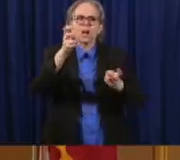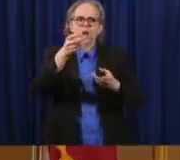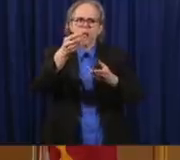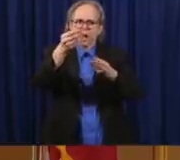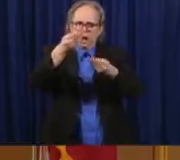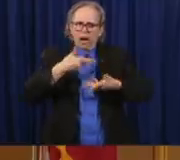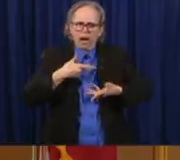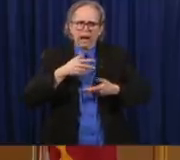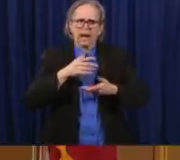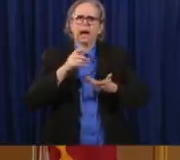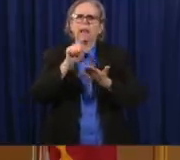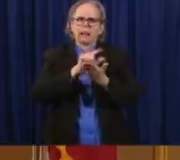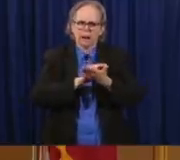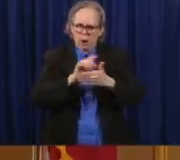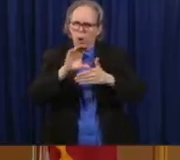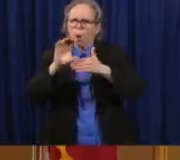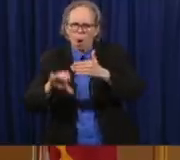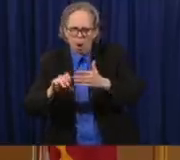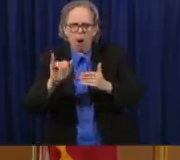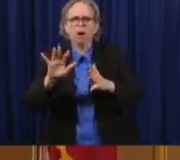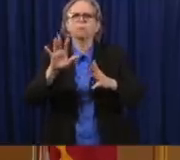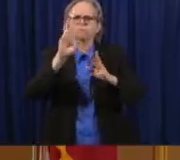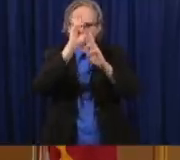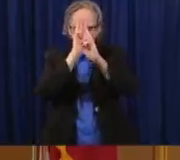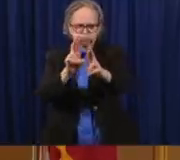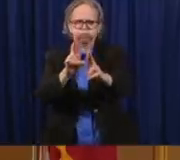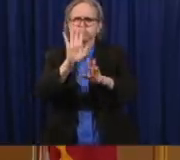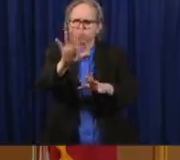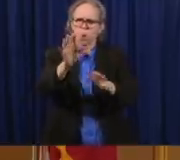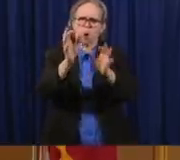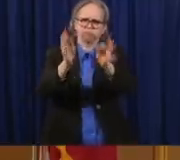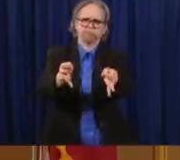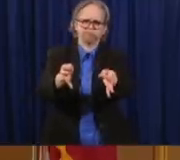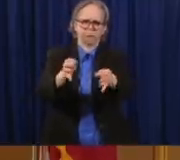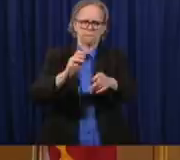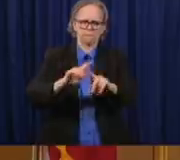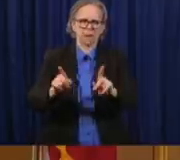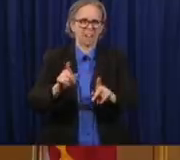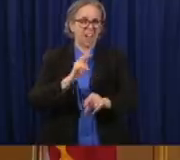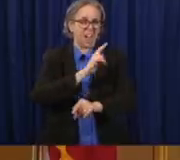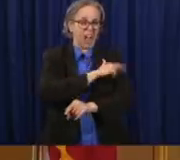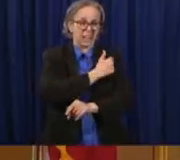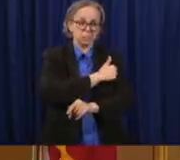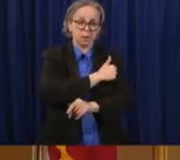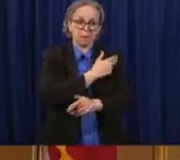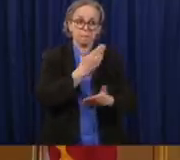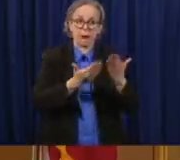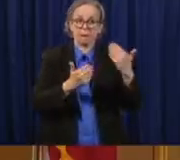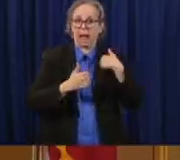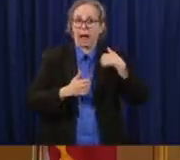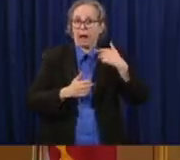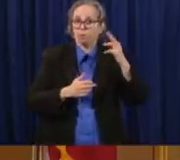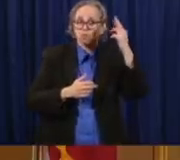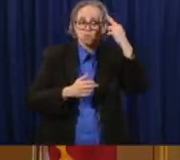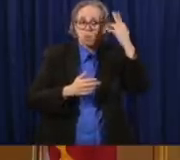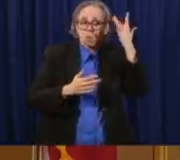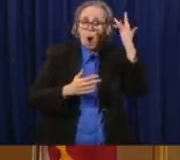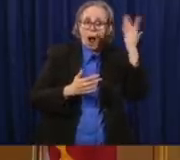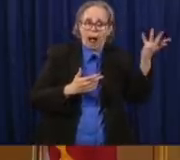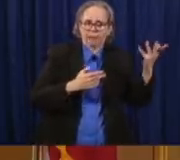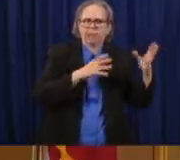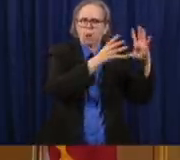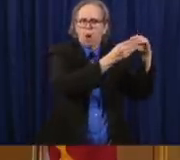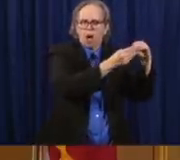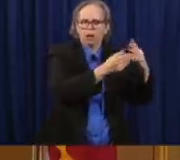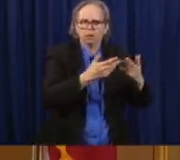your legal conclusion, but these hospitals may have something to say about that, and the families may have something